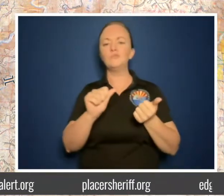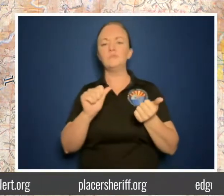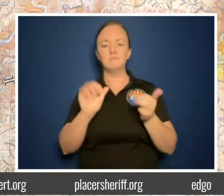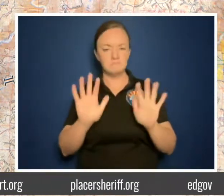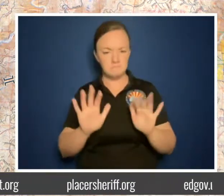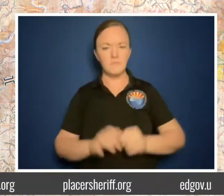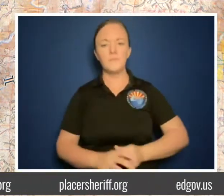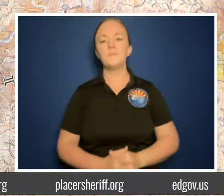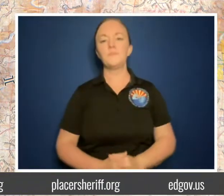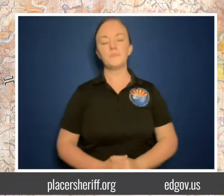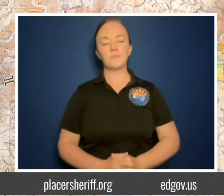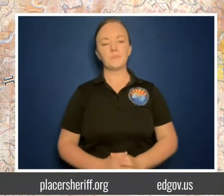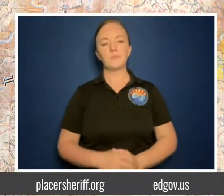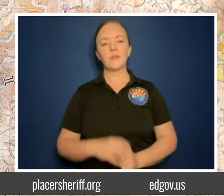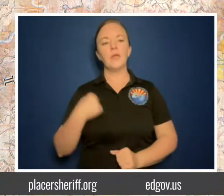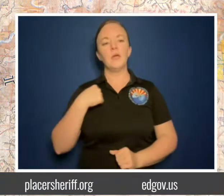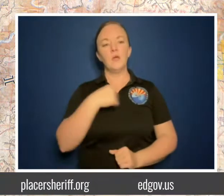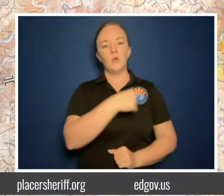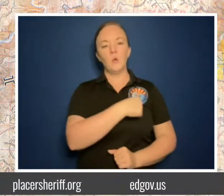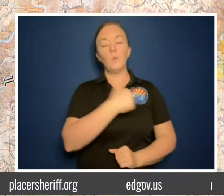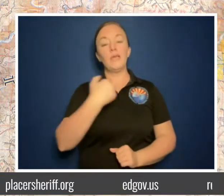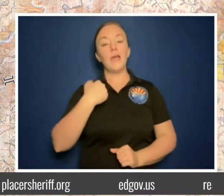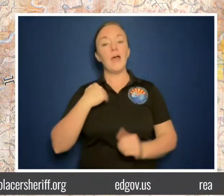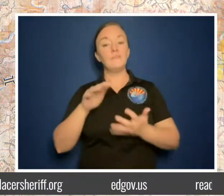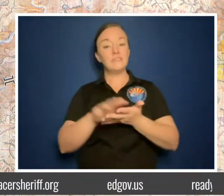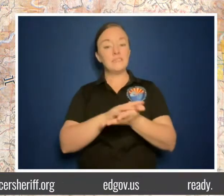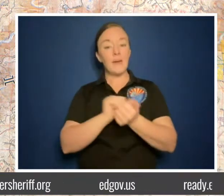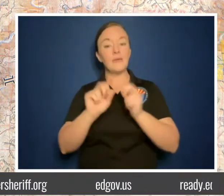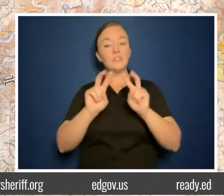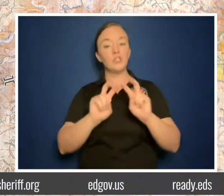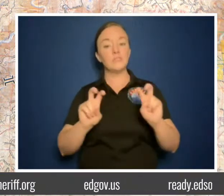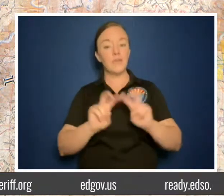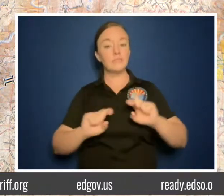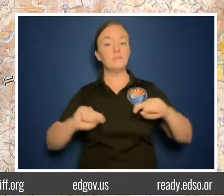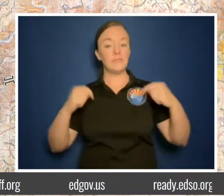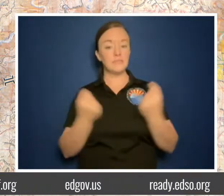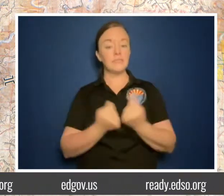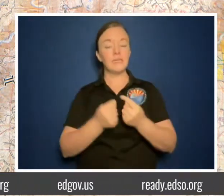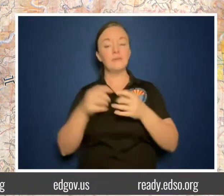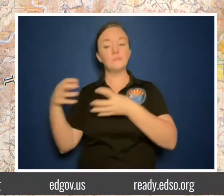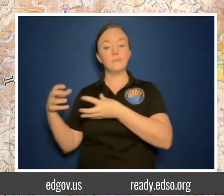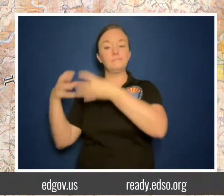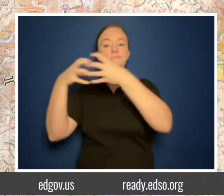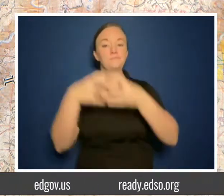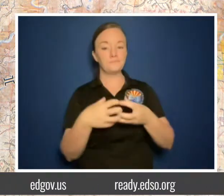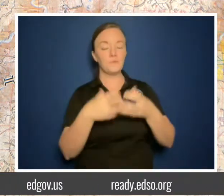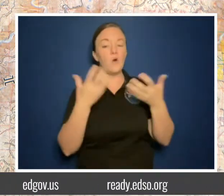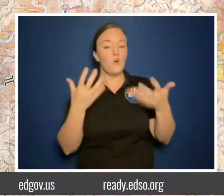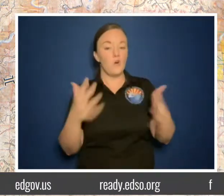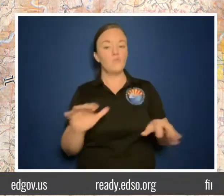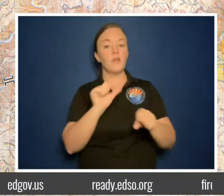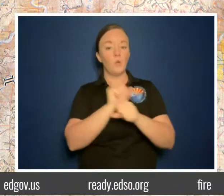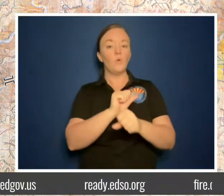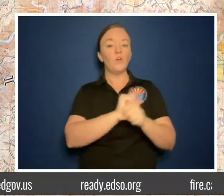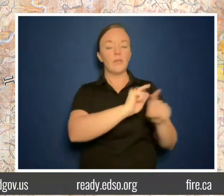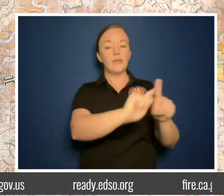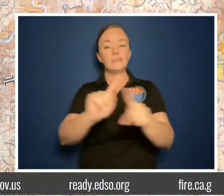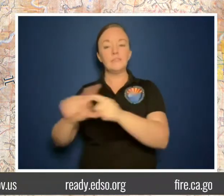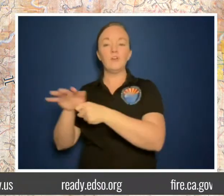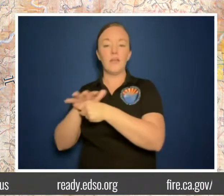We have damage assessment teams that are out. They're working in multiple areas throughout the fire's